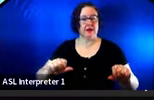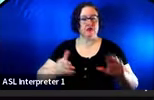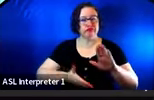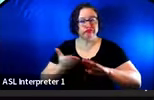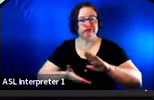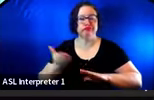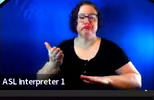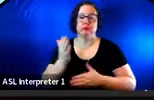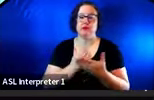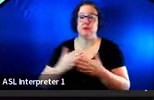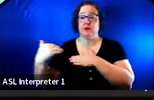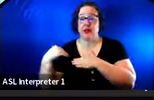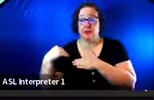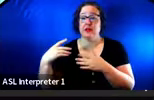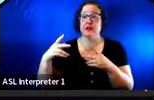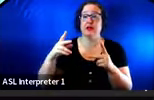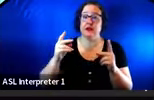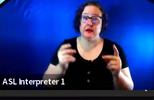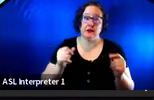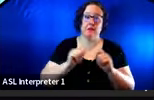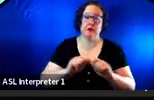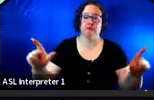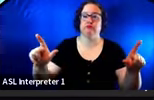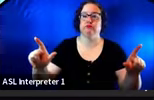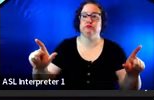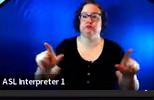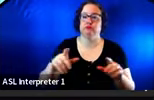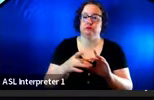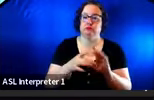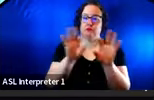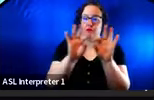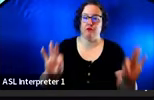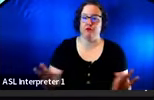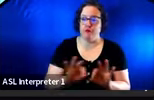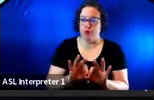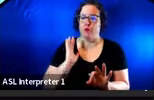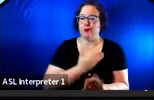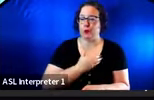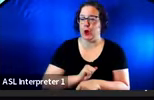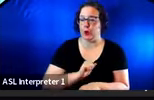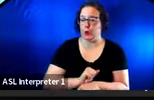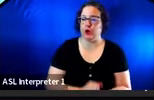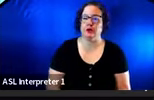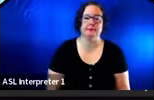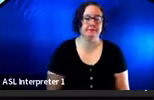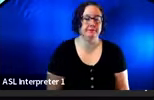the liability and immediate relief forms that we need on our end to do our work.